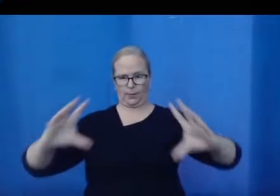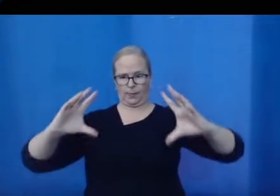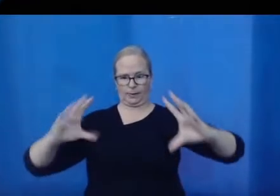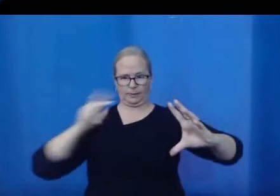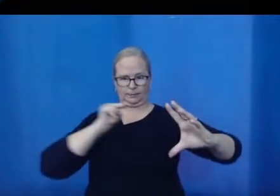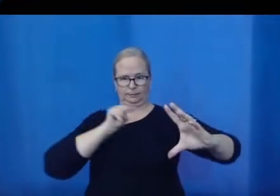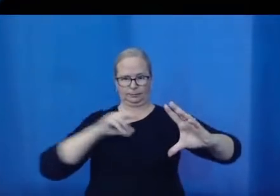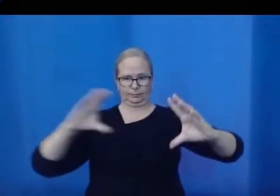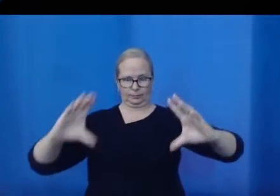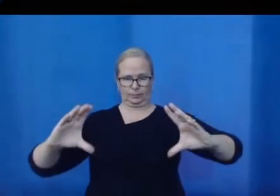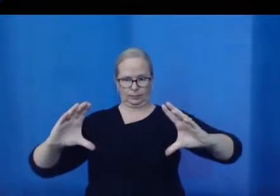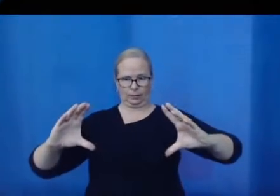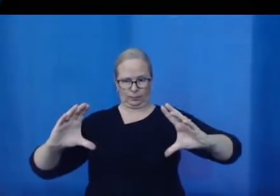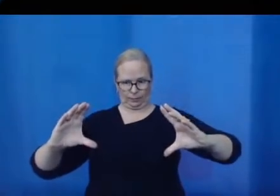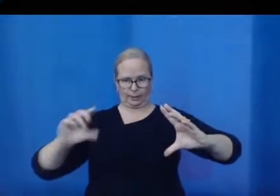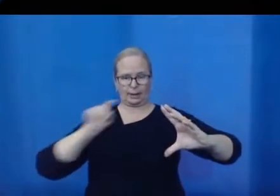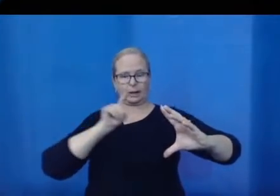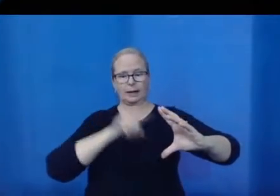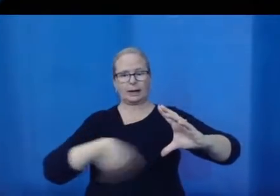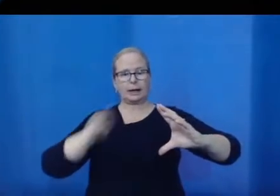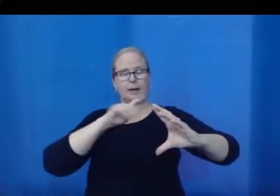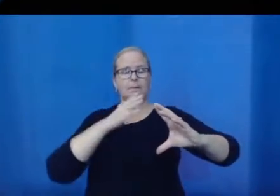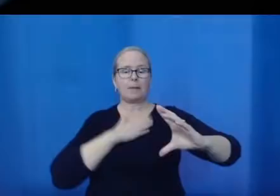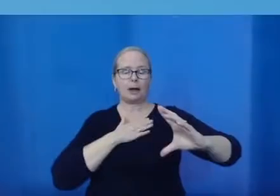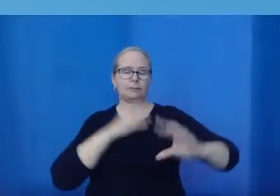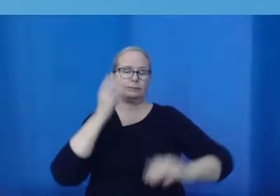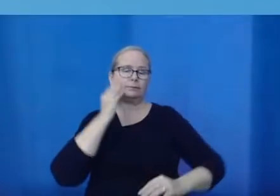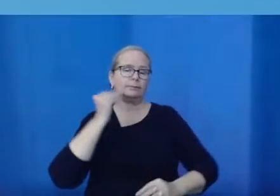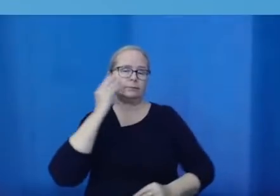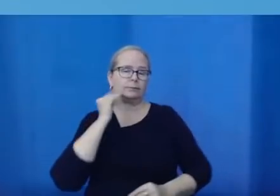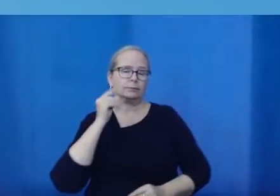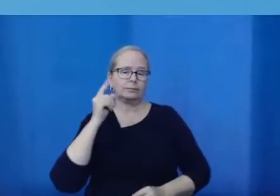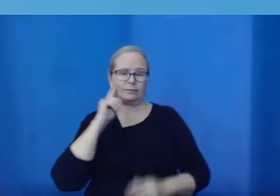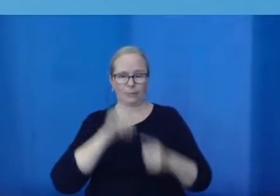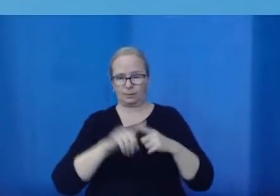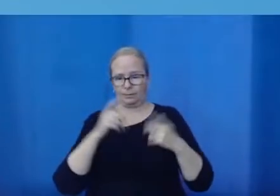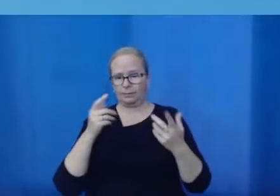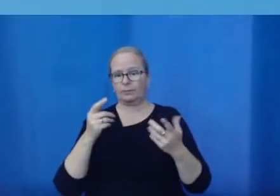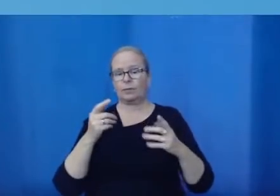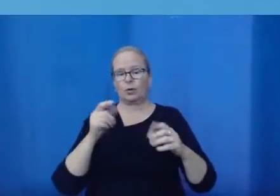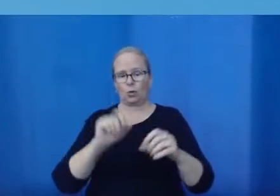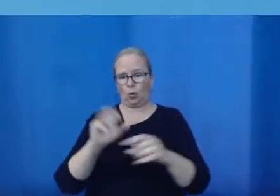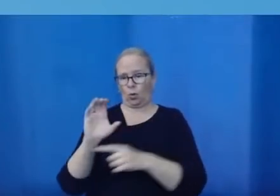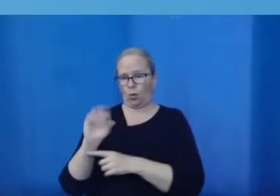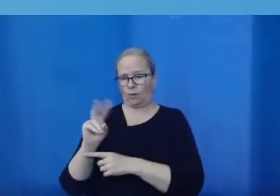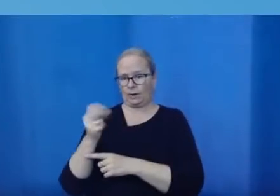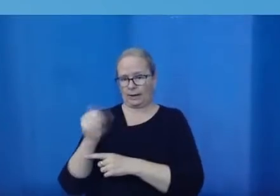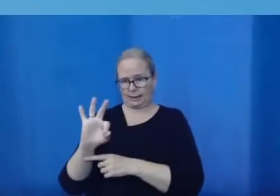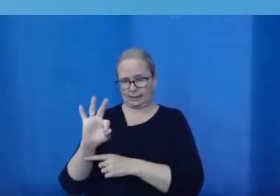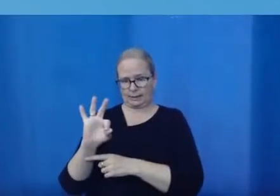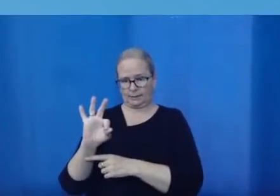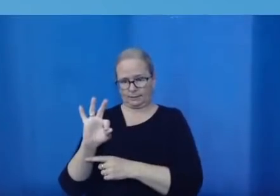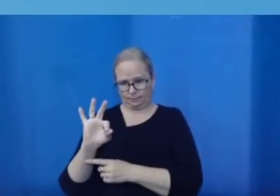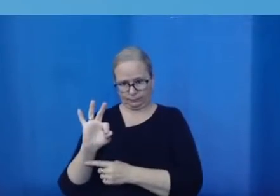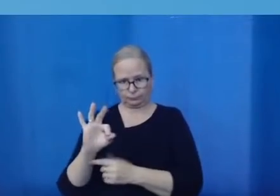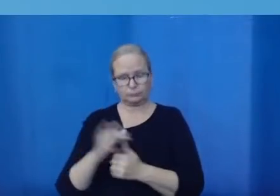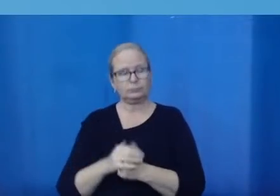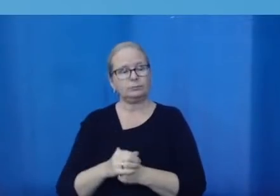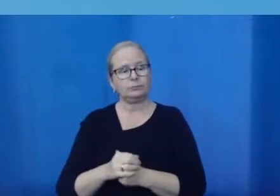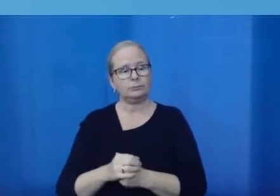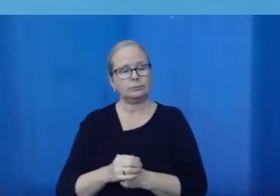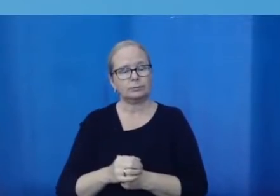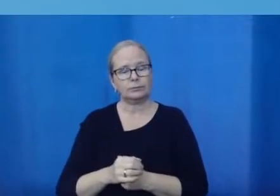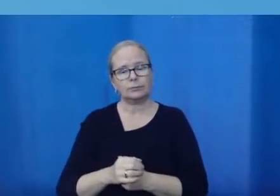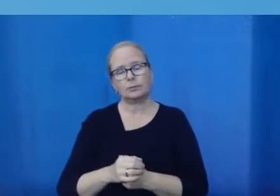are often underdeveloped and they fill in the blanks. They have these magical sort of thinking. They're filling in the gaps with what